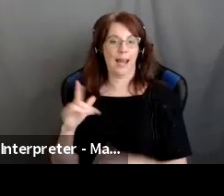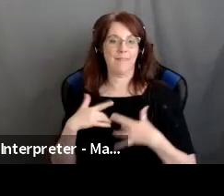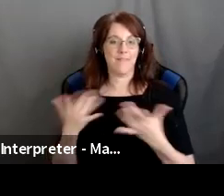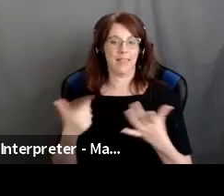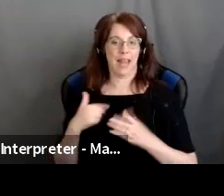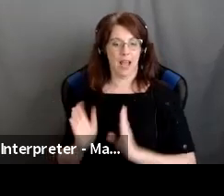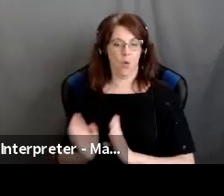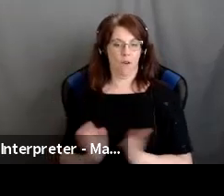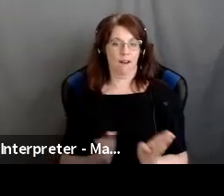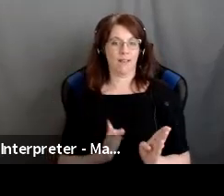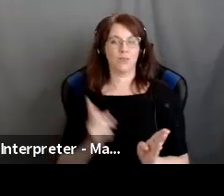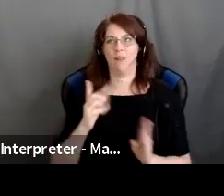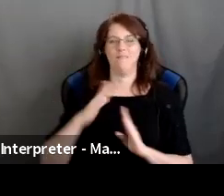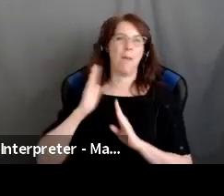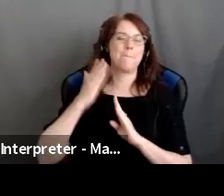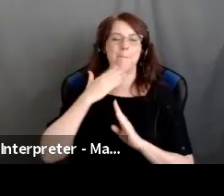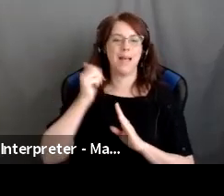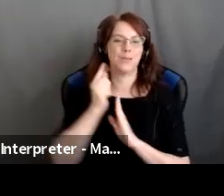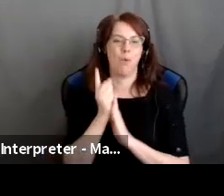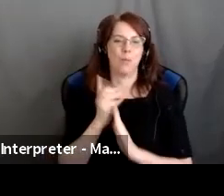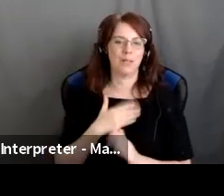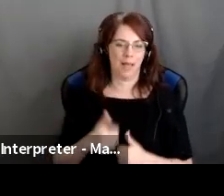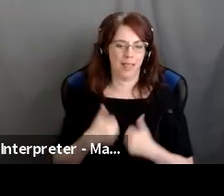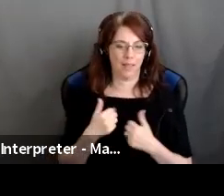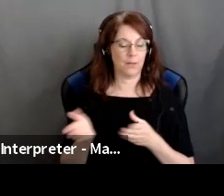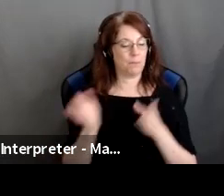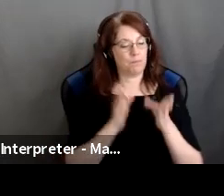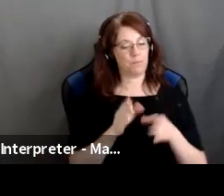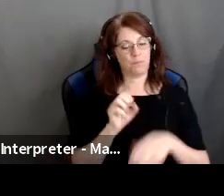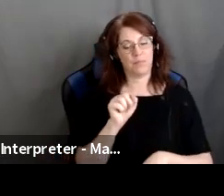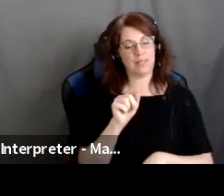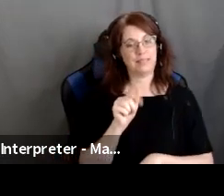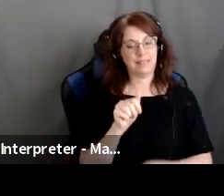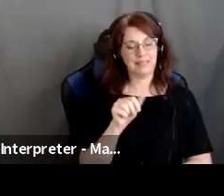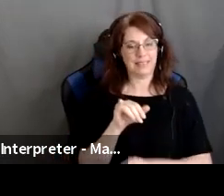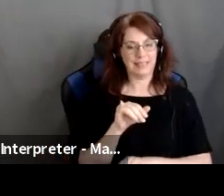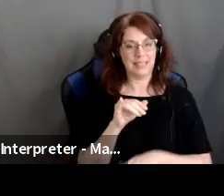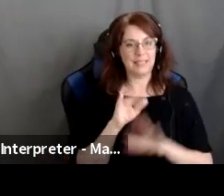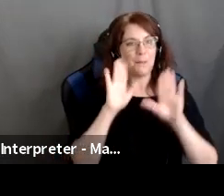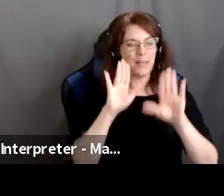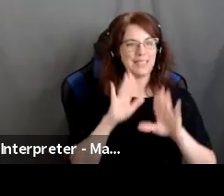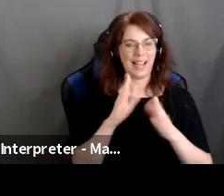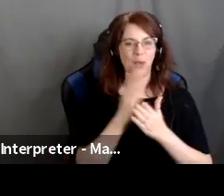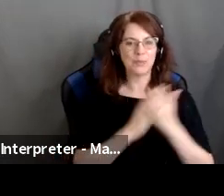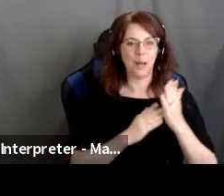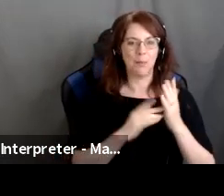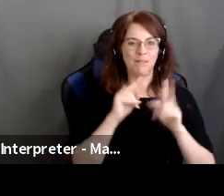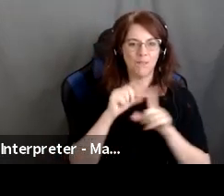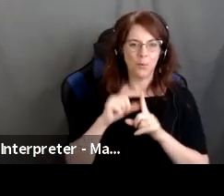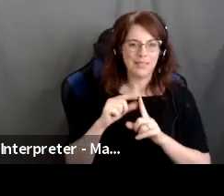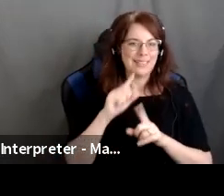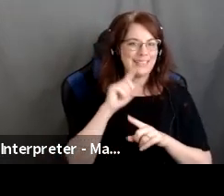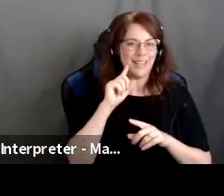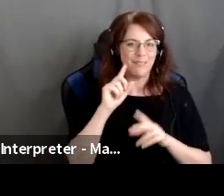life. Stacy N puts, amazing how certain verbiage can work. The deaf population struggles with